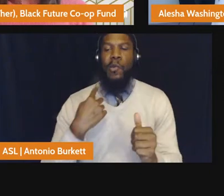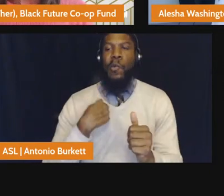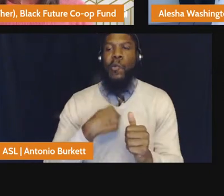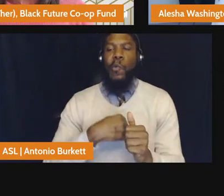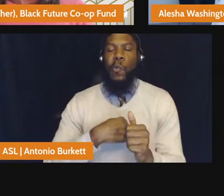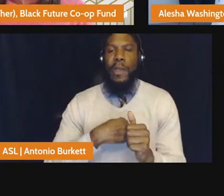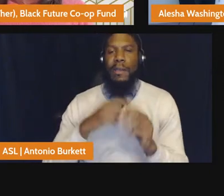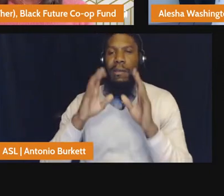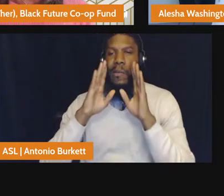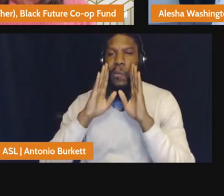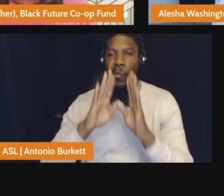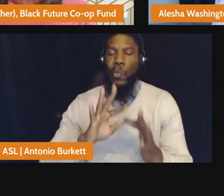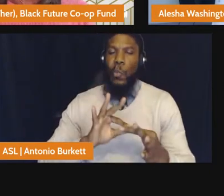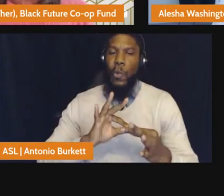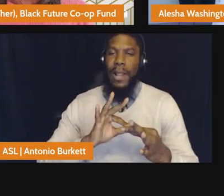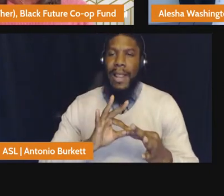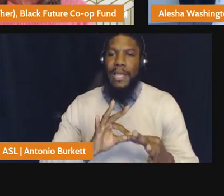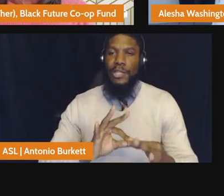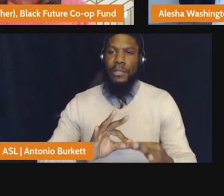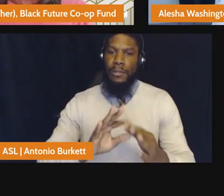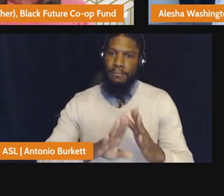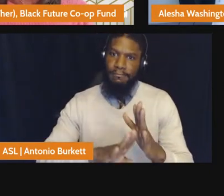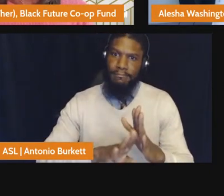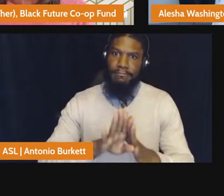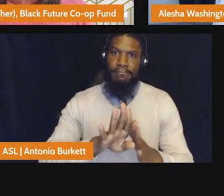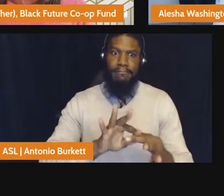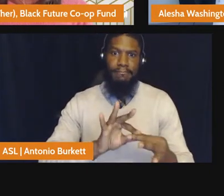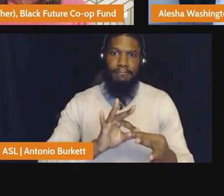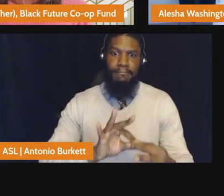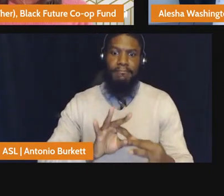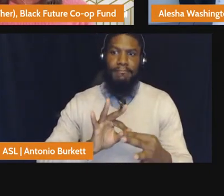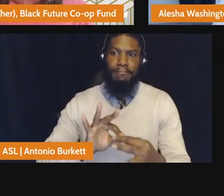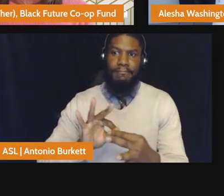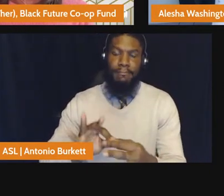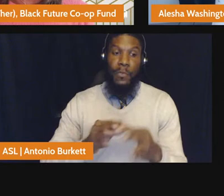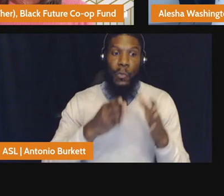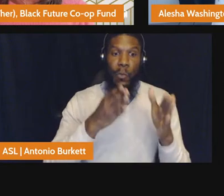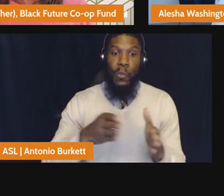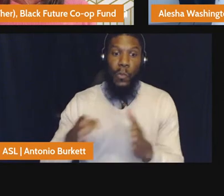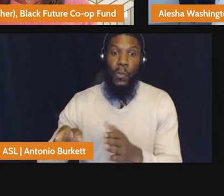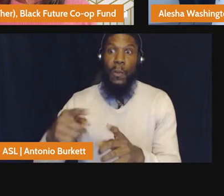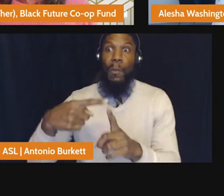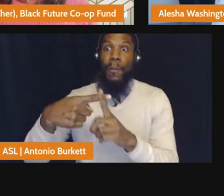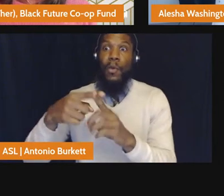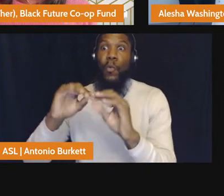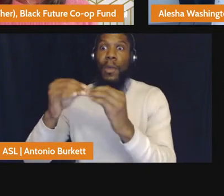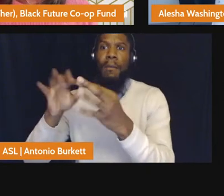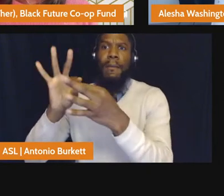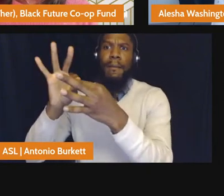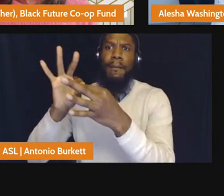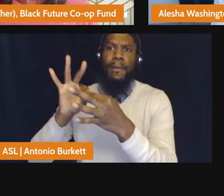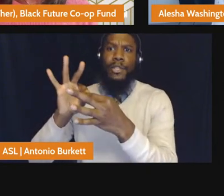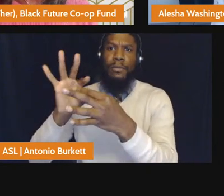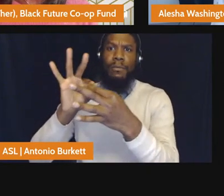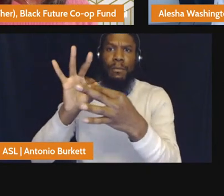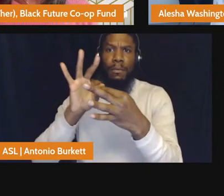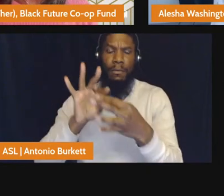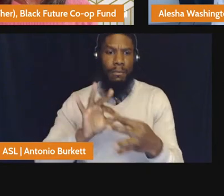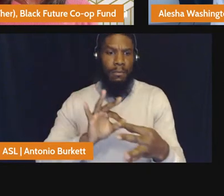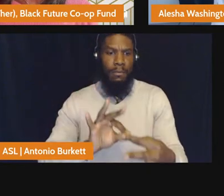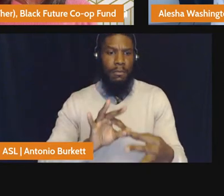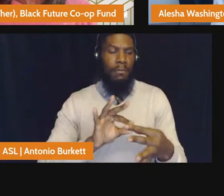building between individuals and within organizations. And I think, Alicia, when you're talking about